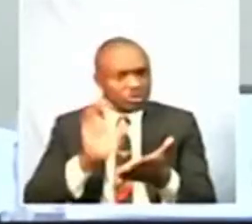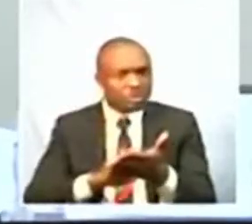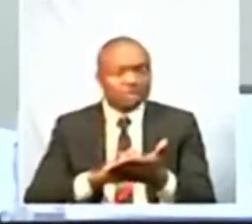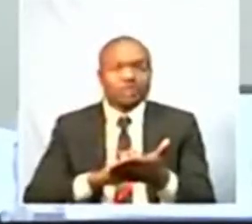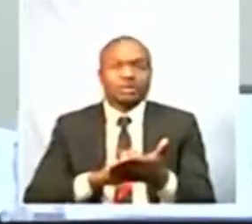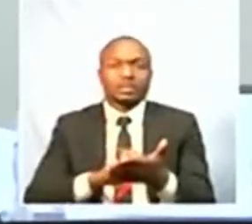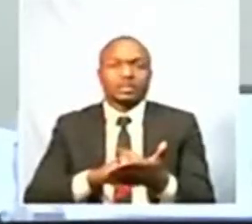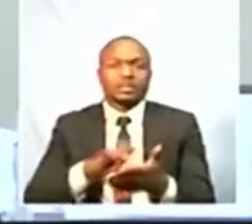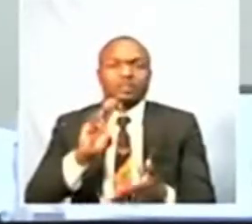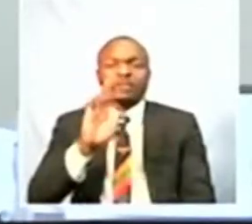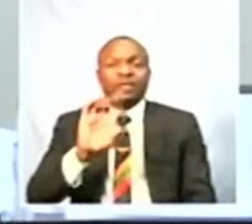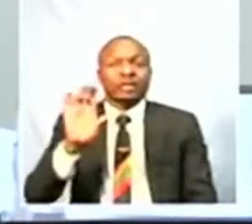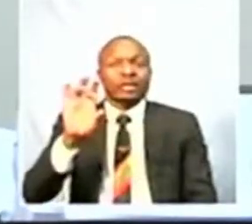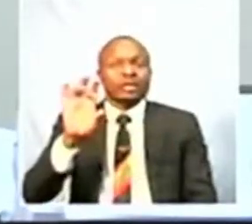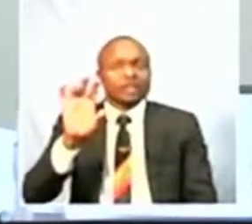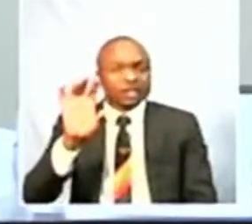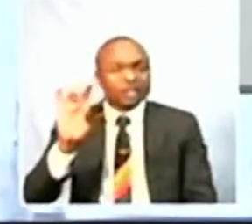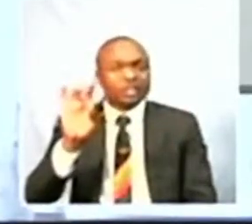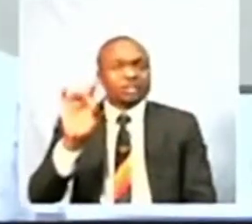1,072,787.